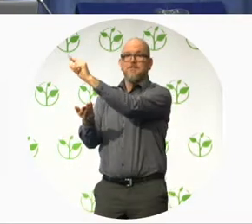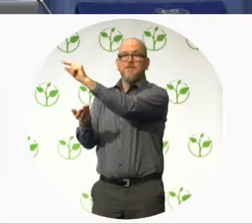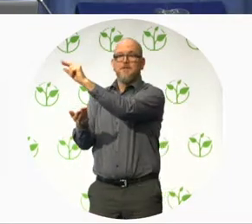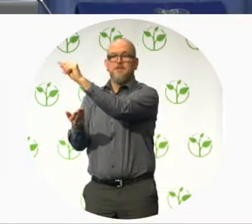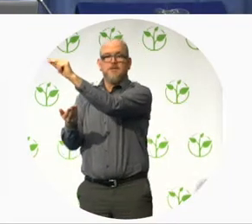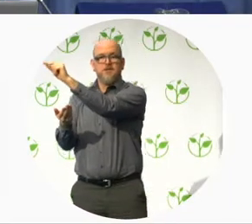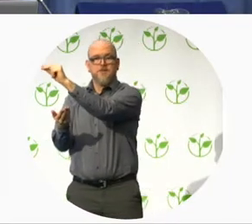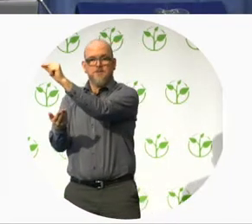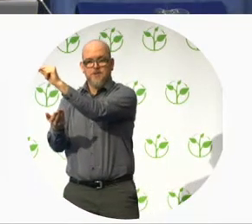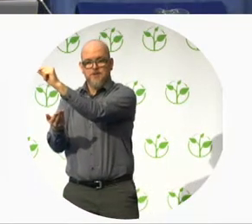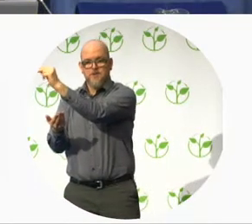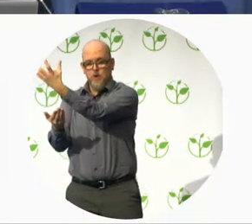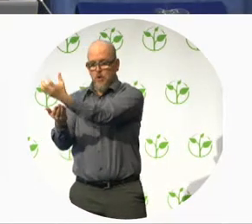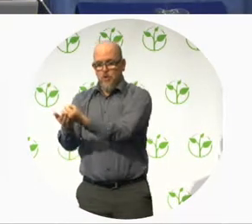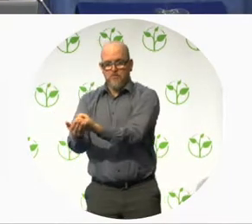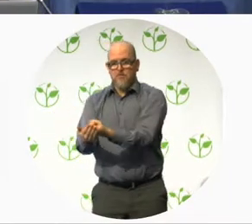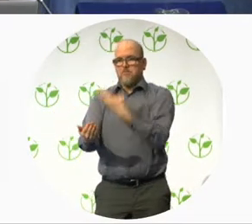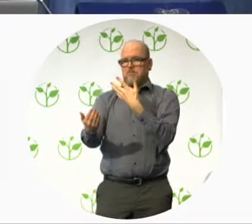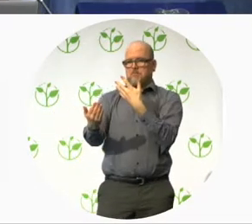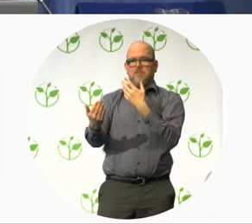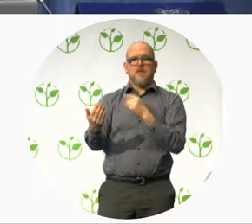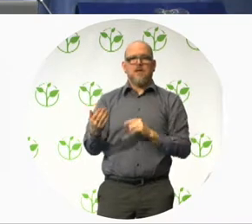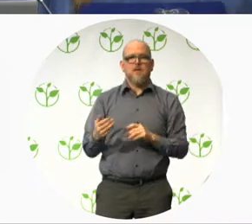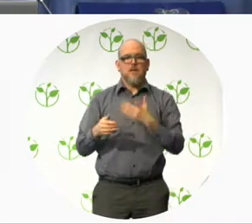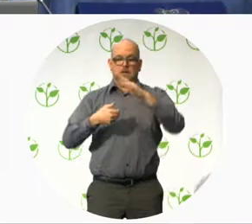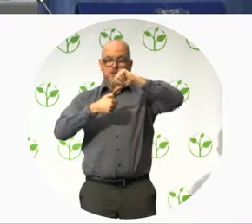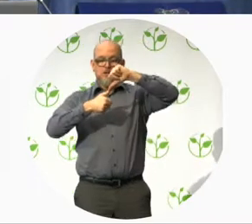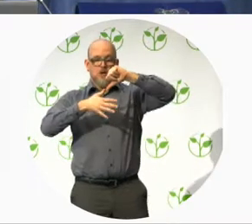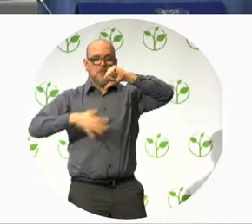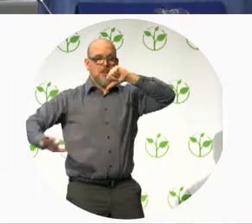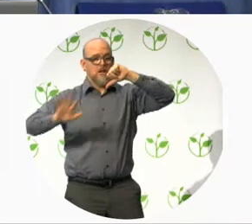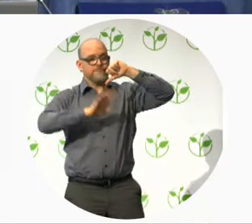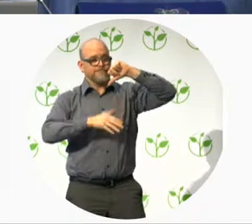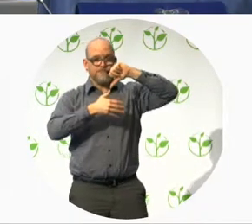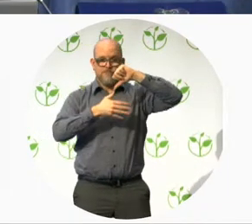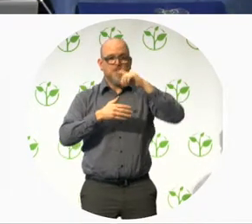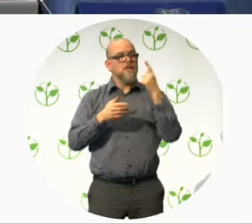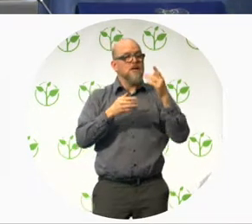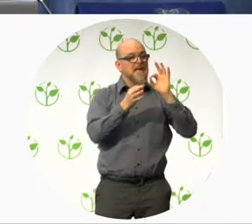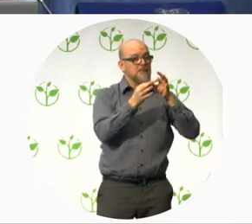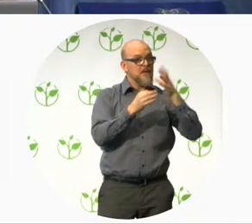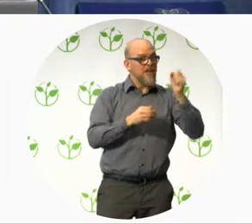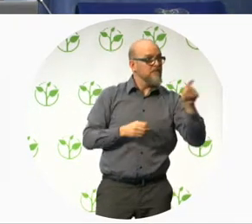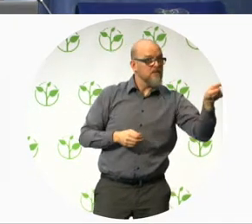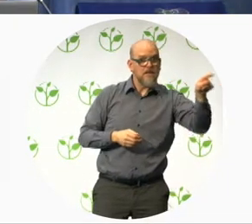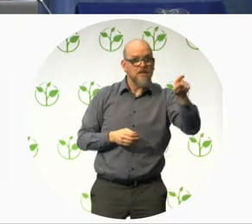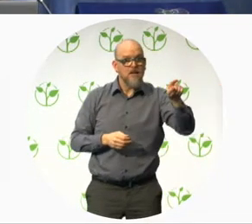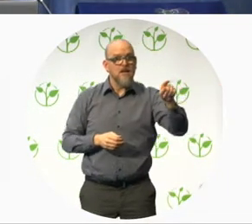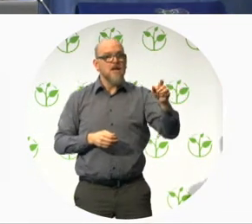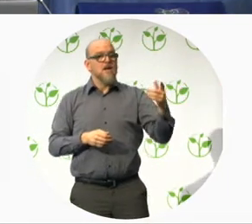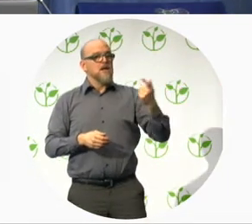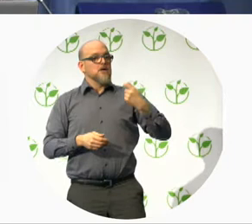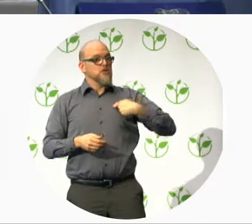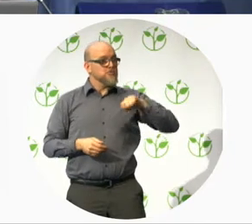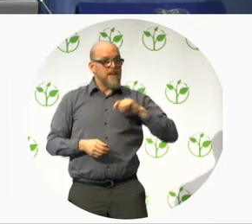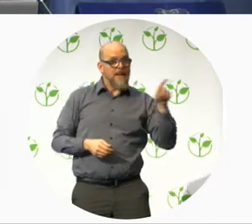If I am in South America, I can use the interpreter right there because it is in Spanish. But